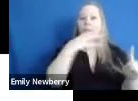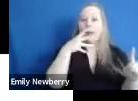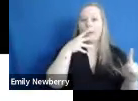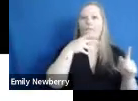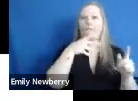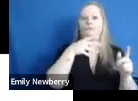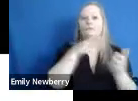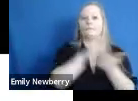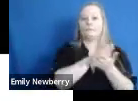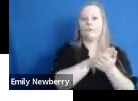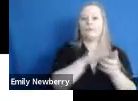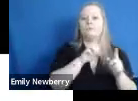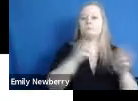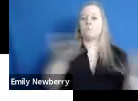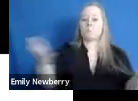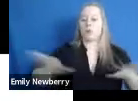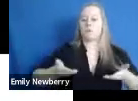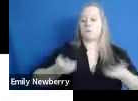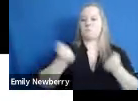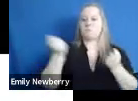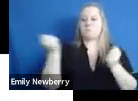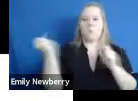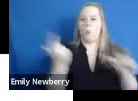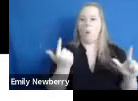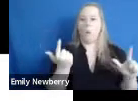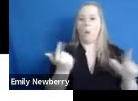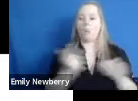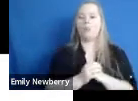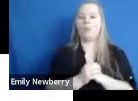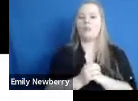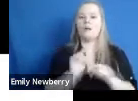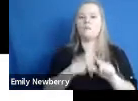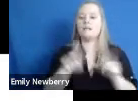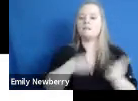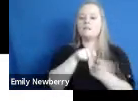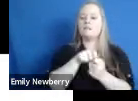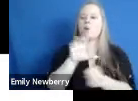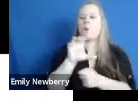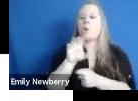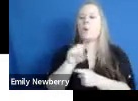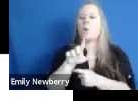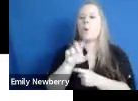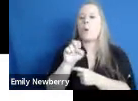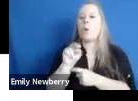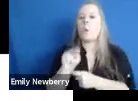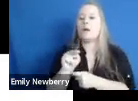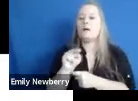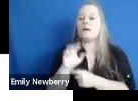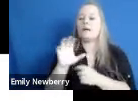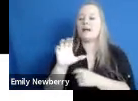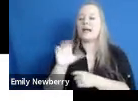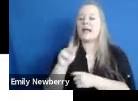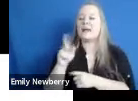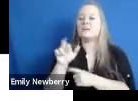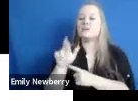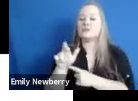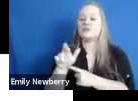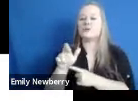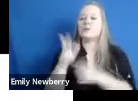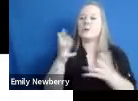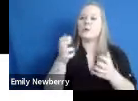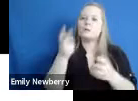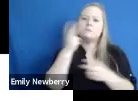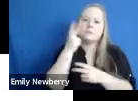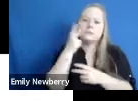here. And this particular grad student was working with colon cancer. And so they were trying to see what were the